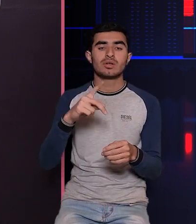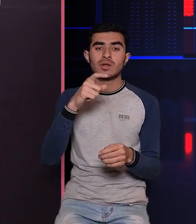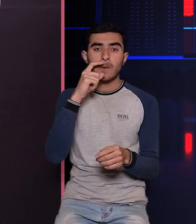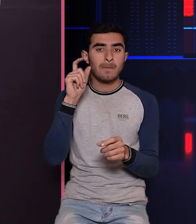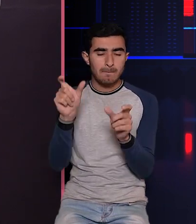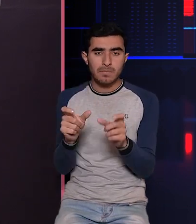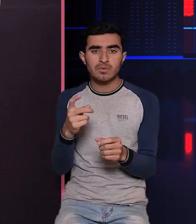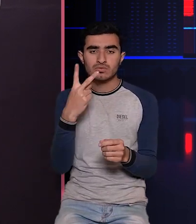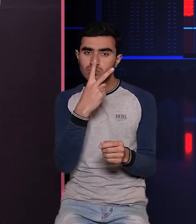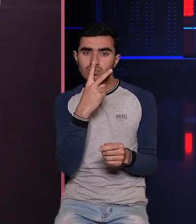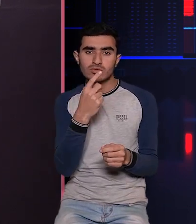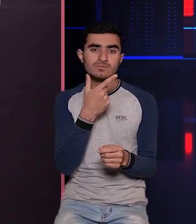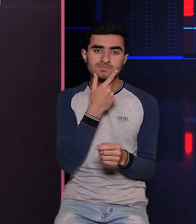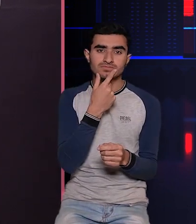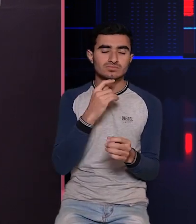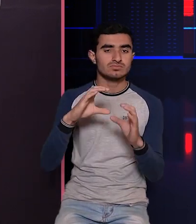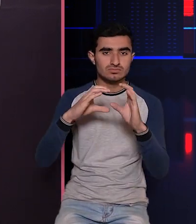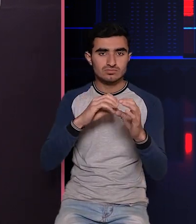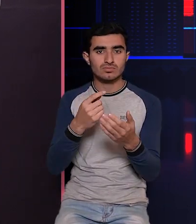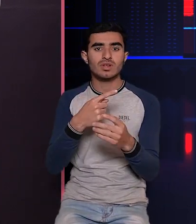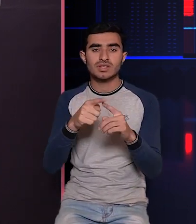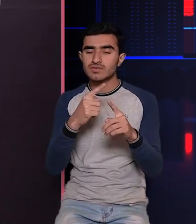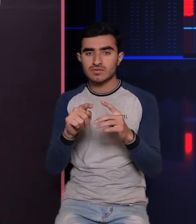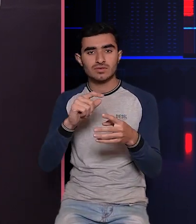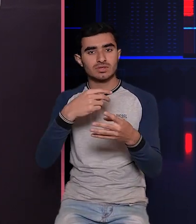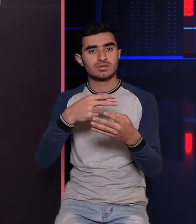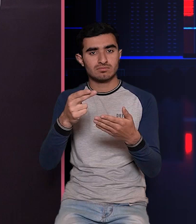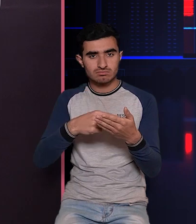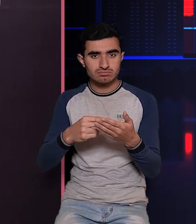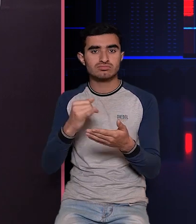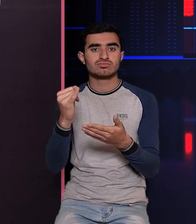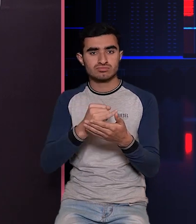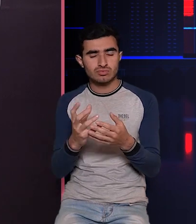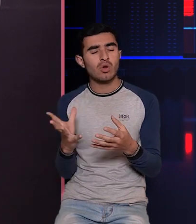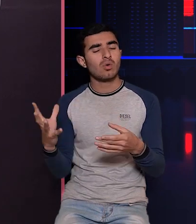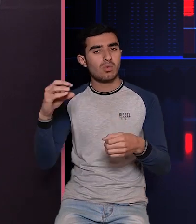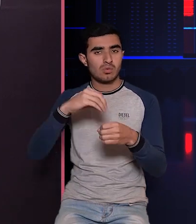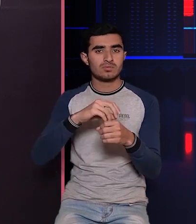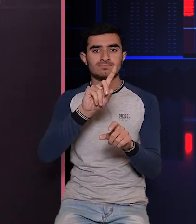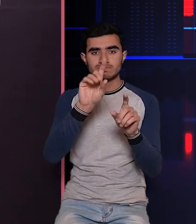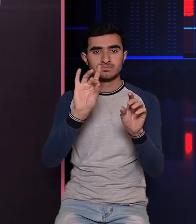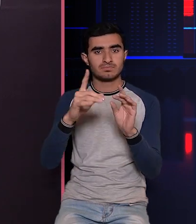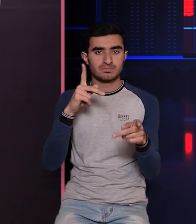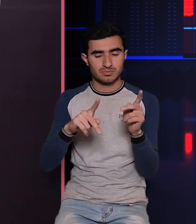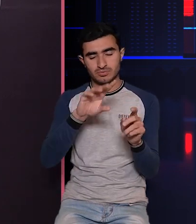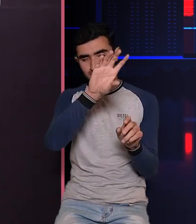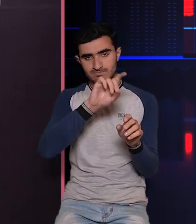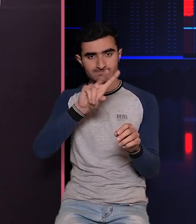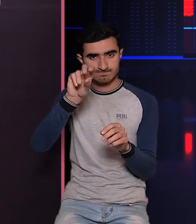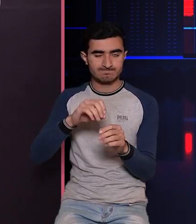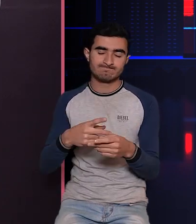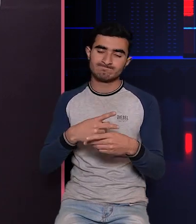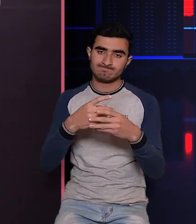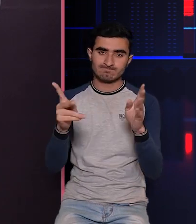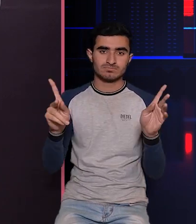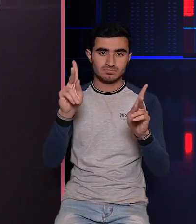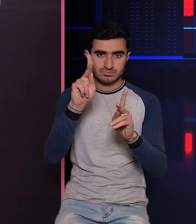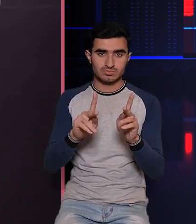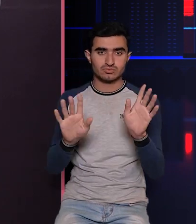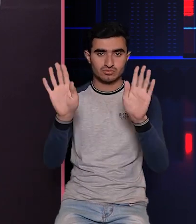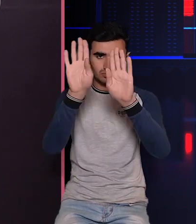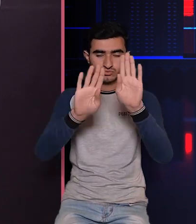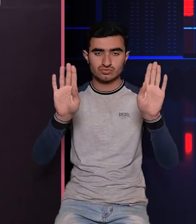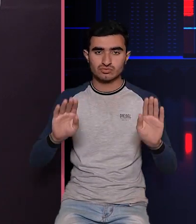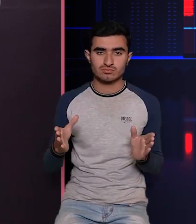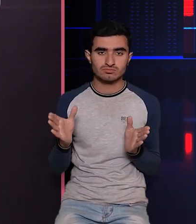certain thematic premise. We're very lucky that we were able to actually conduct 2 biennials, one in 2018 and the other one